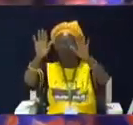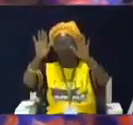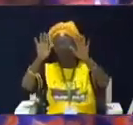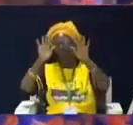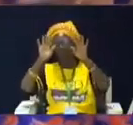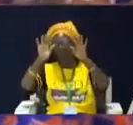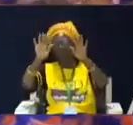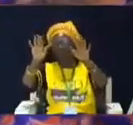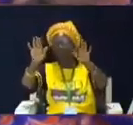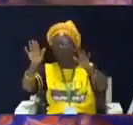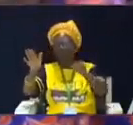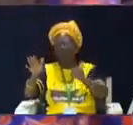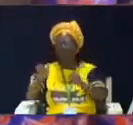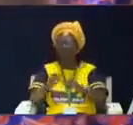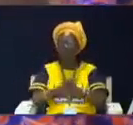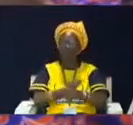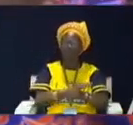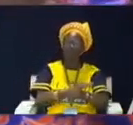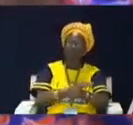are. You are.